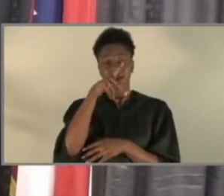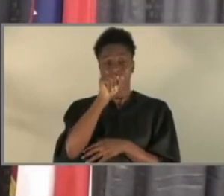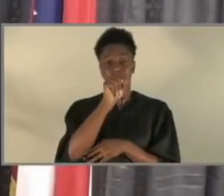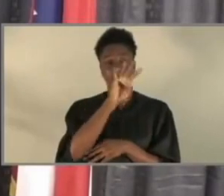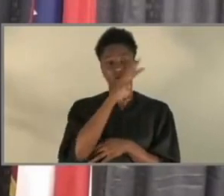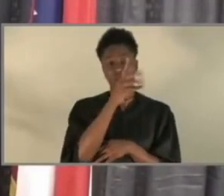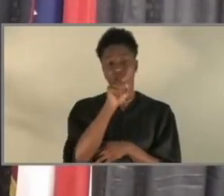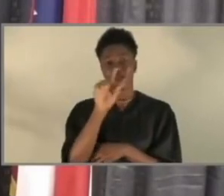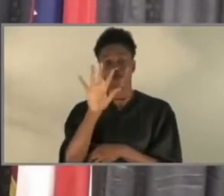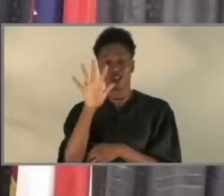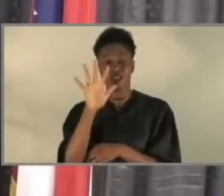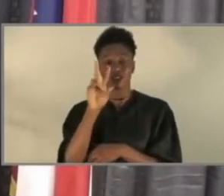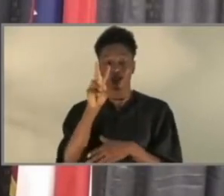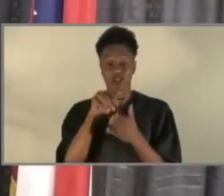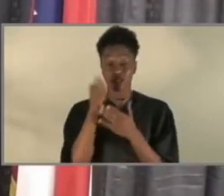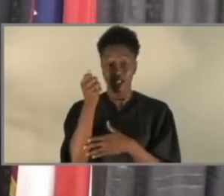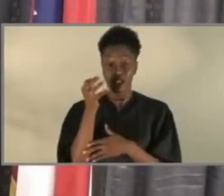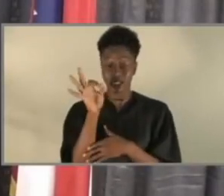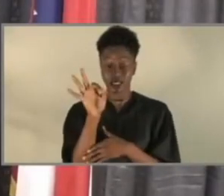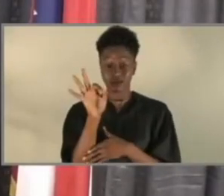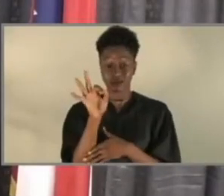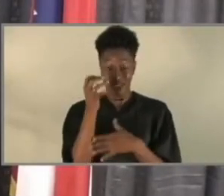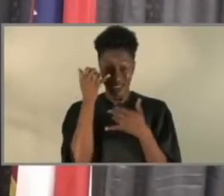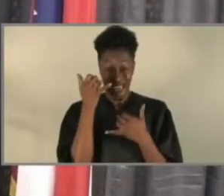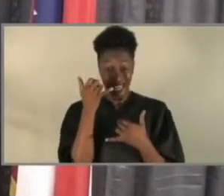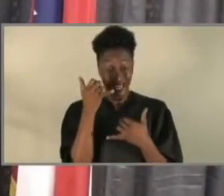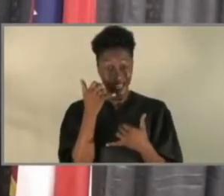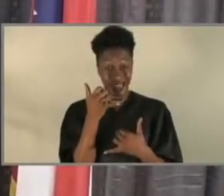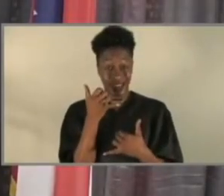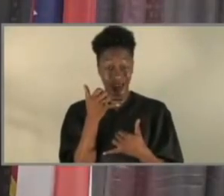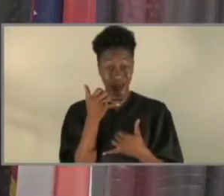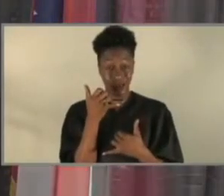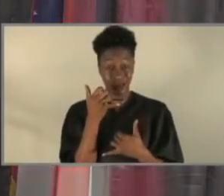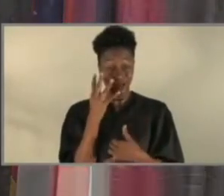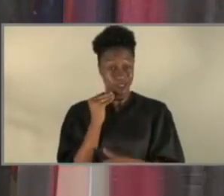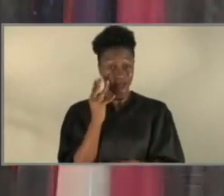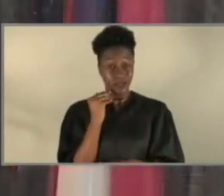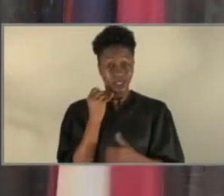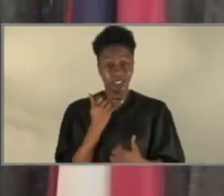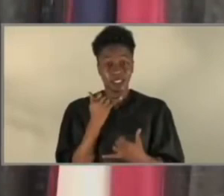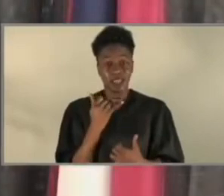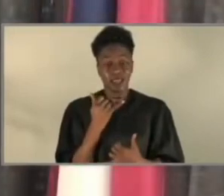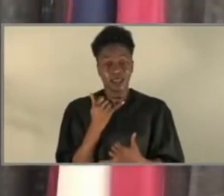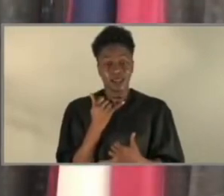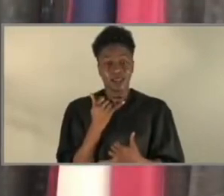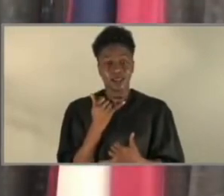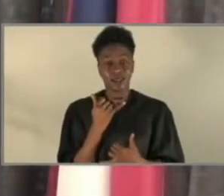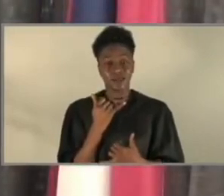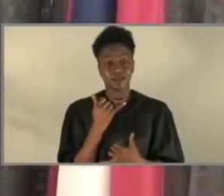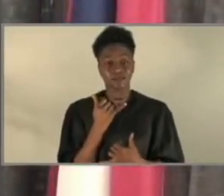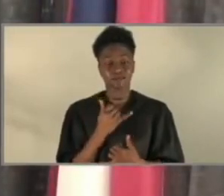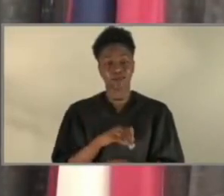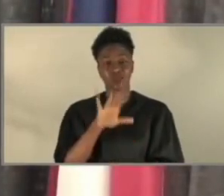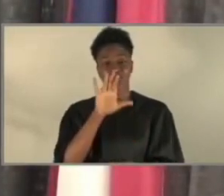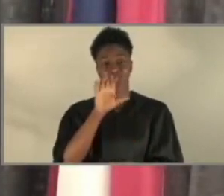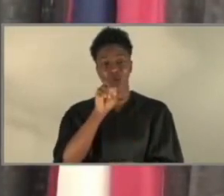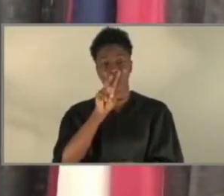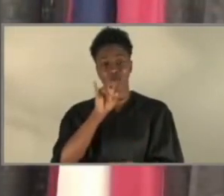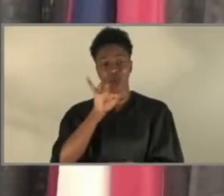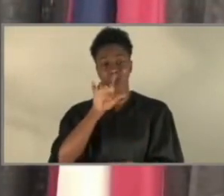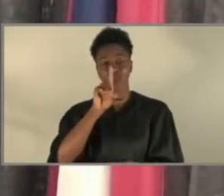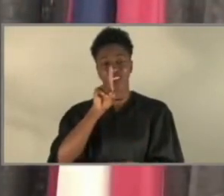2019. And as we are all witnessing today, it was followed by the